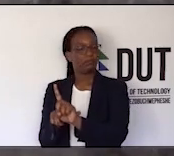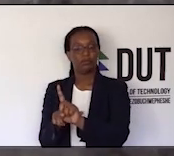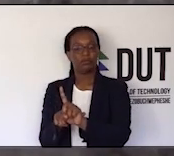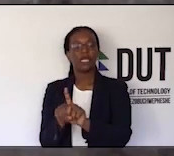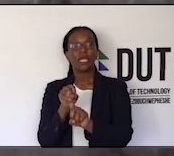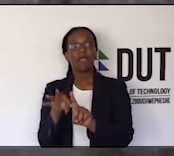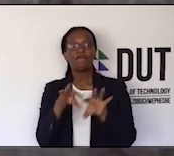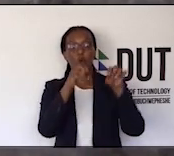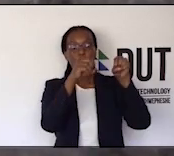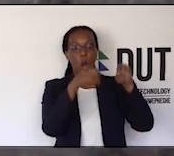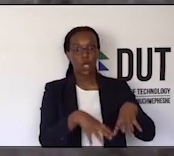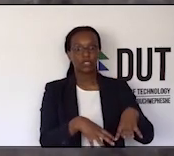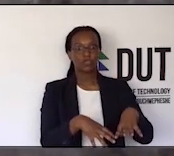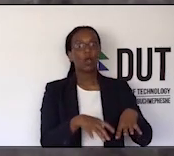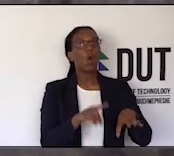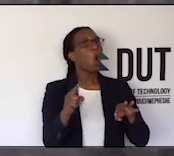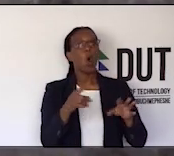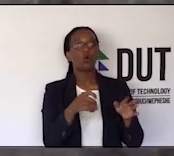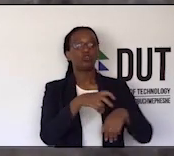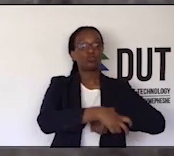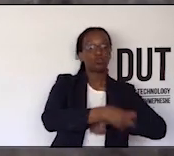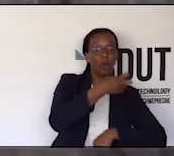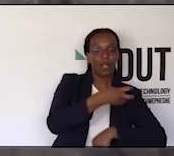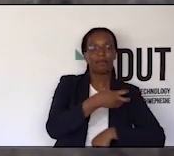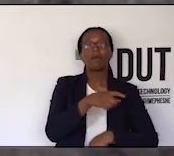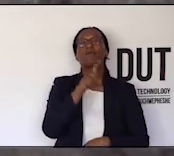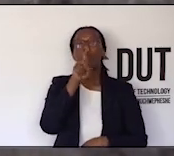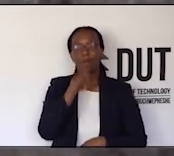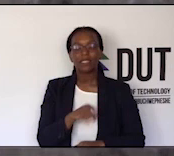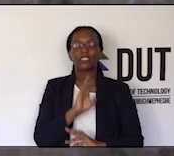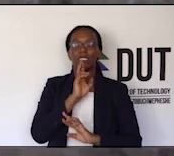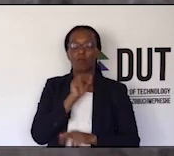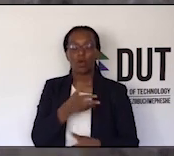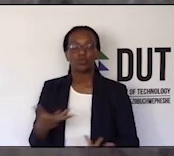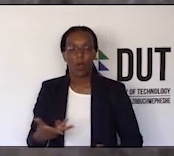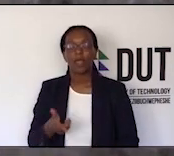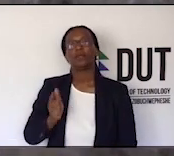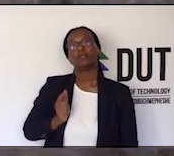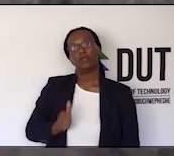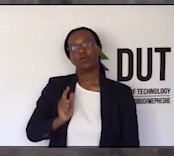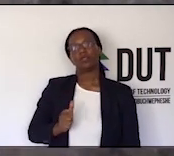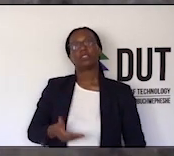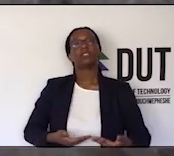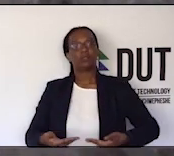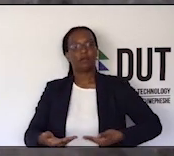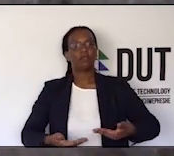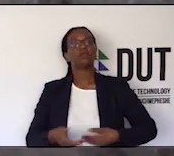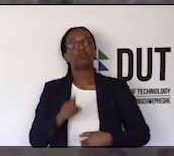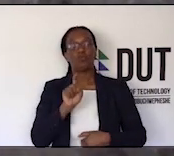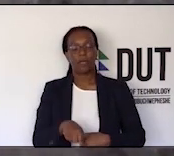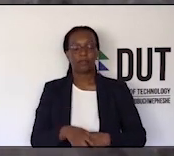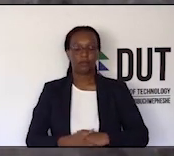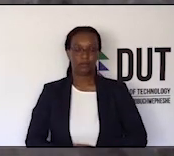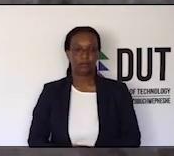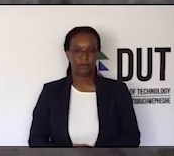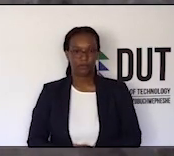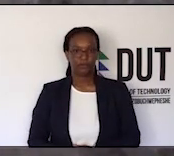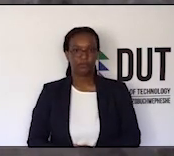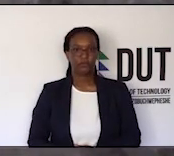Lost or stolen student cards must be reported to Protection Services.